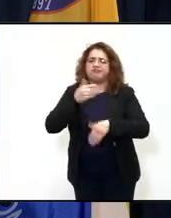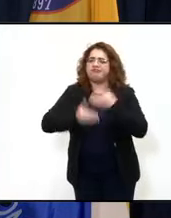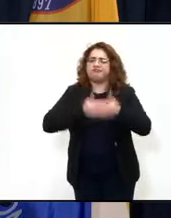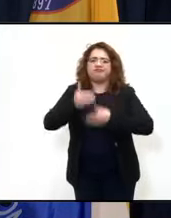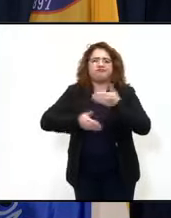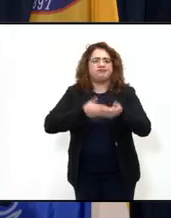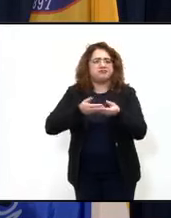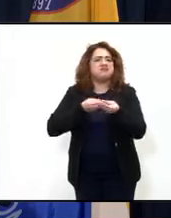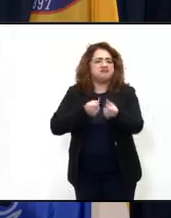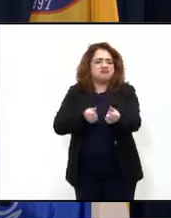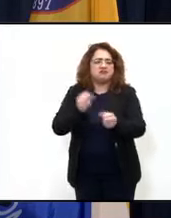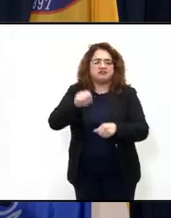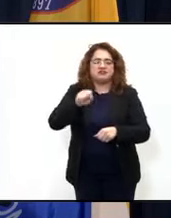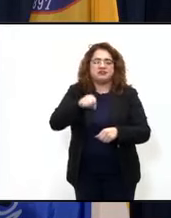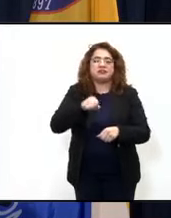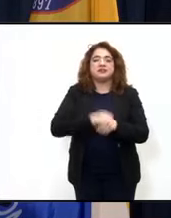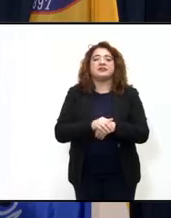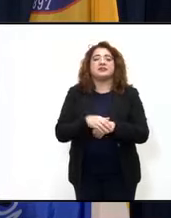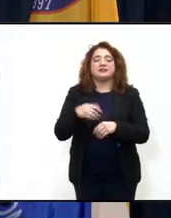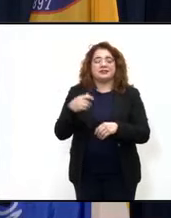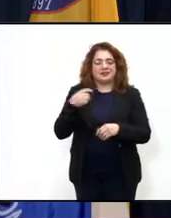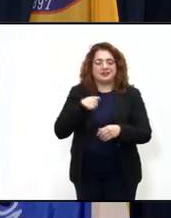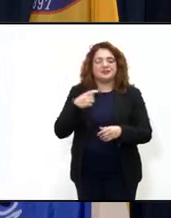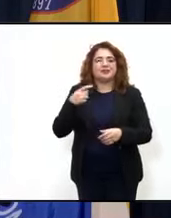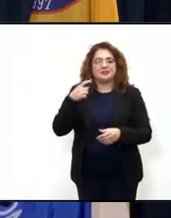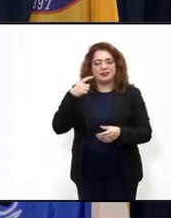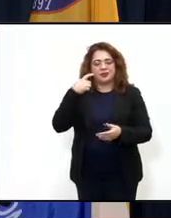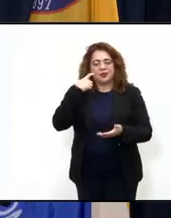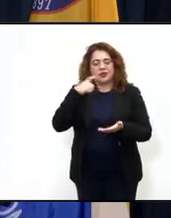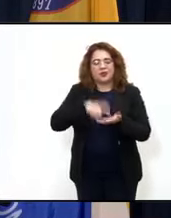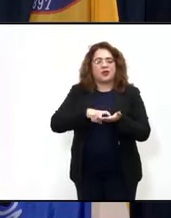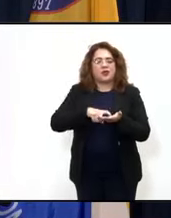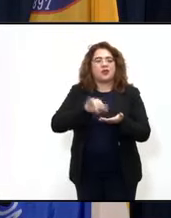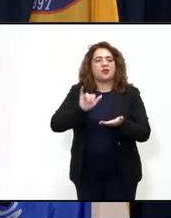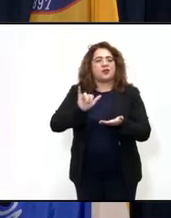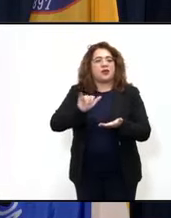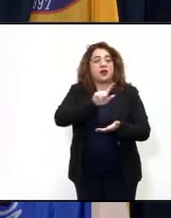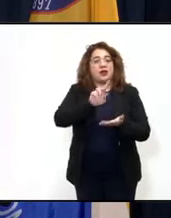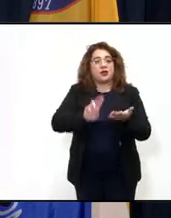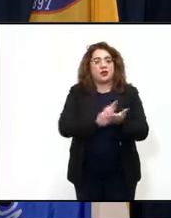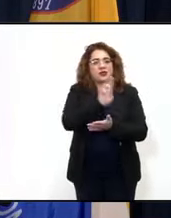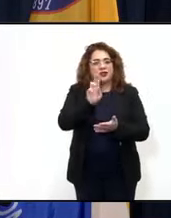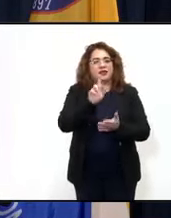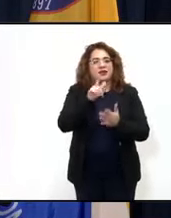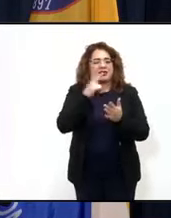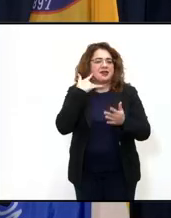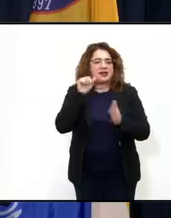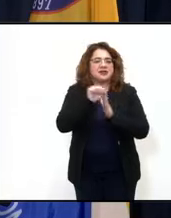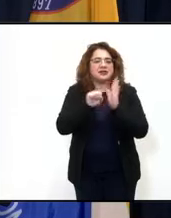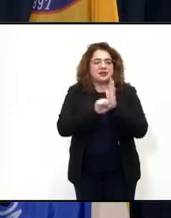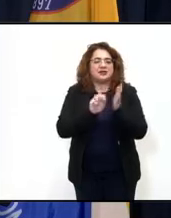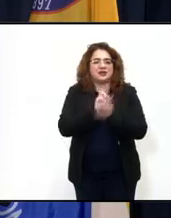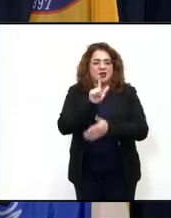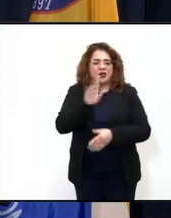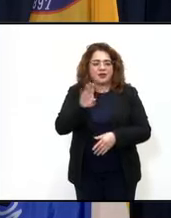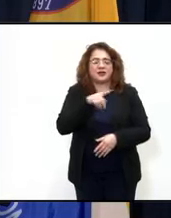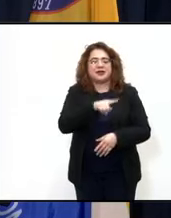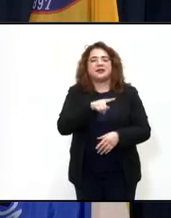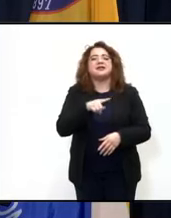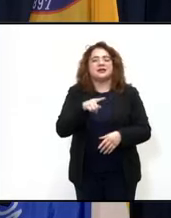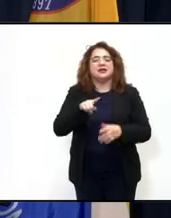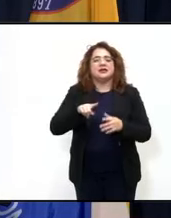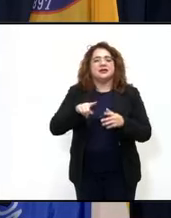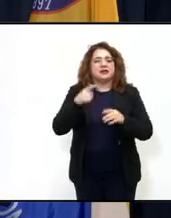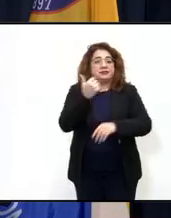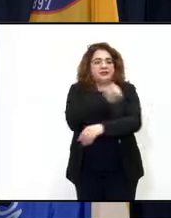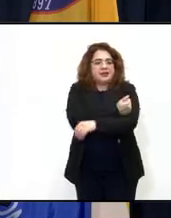note, and one of the things that we noted today at the university was that Cal State Long Beach, we started